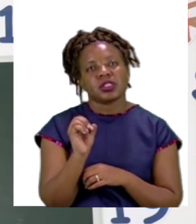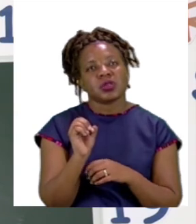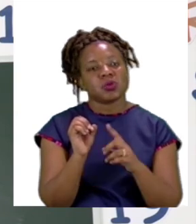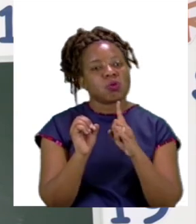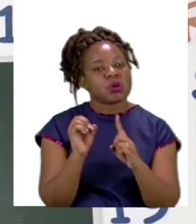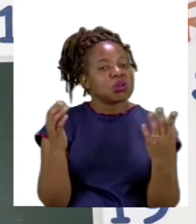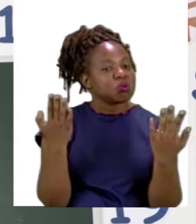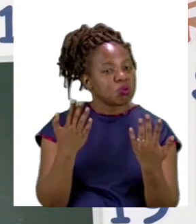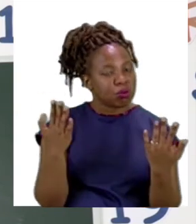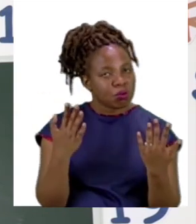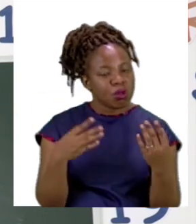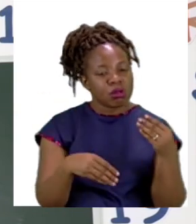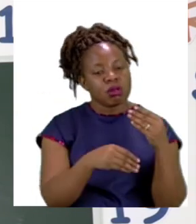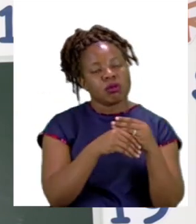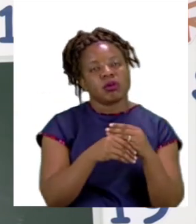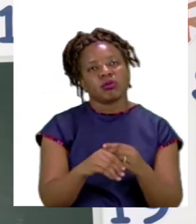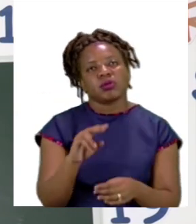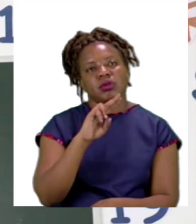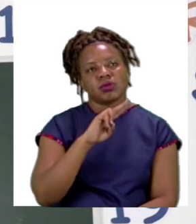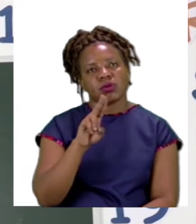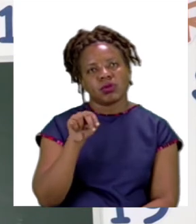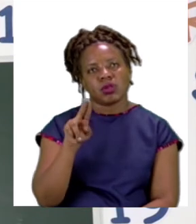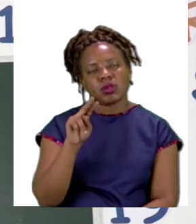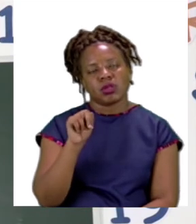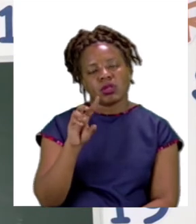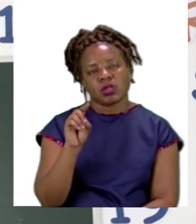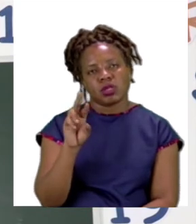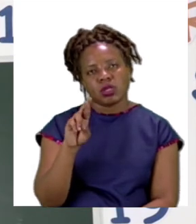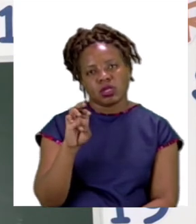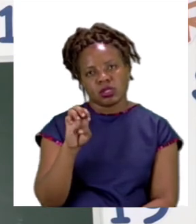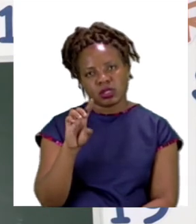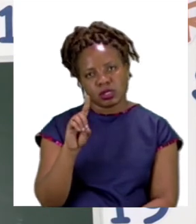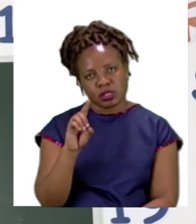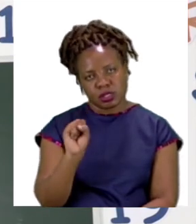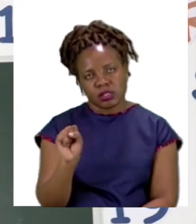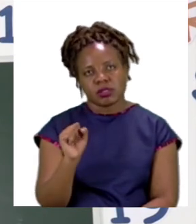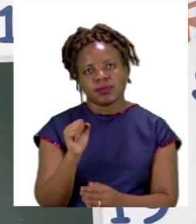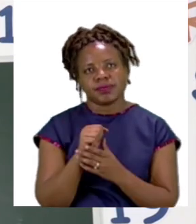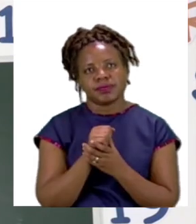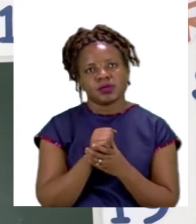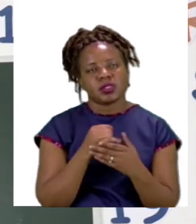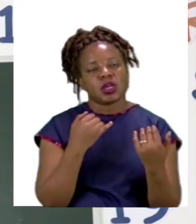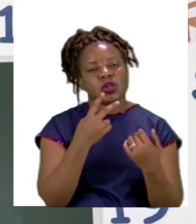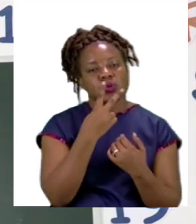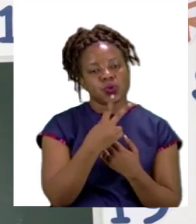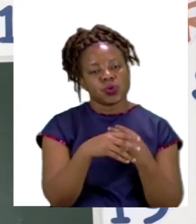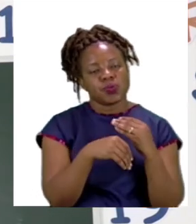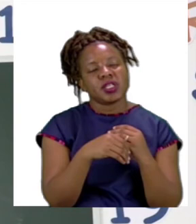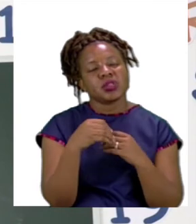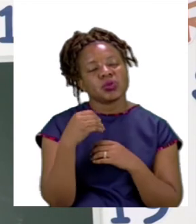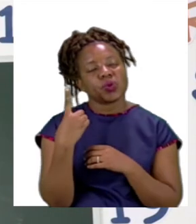us. So now we move on to Grandpa Hundreds, and he has 2